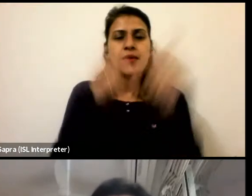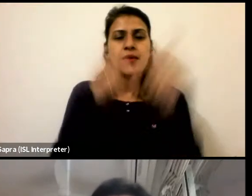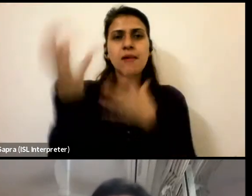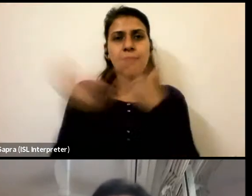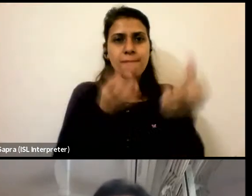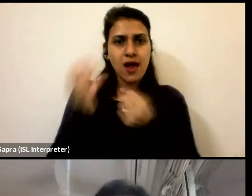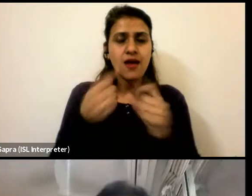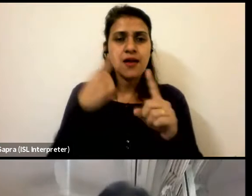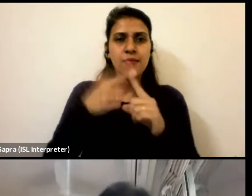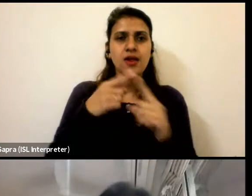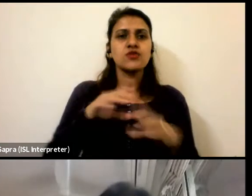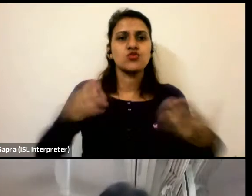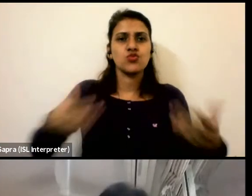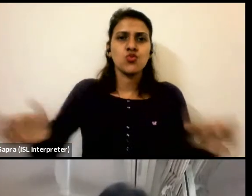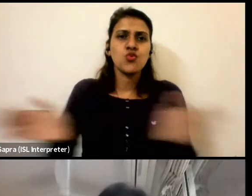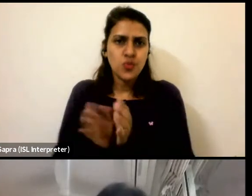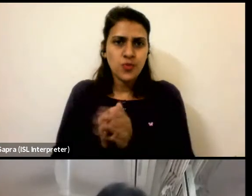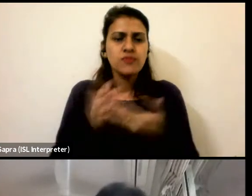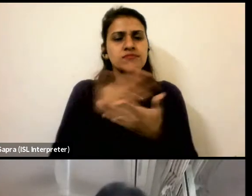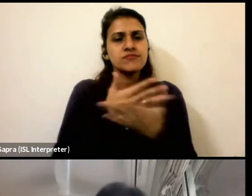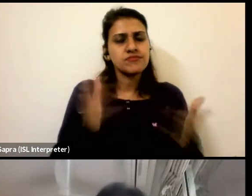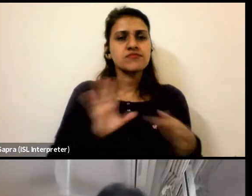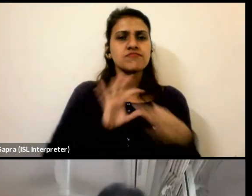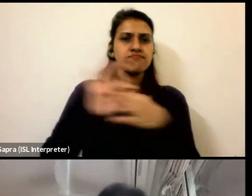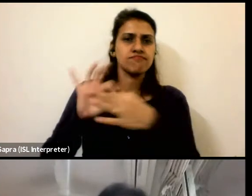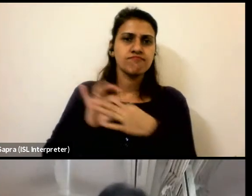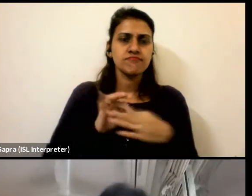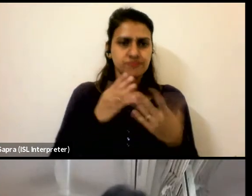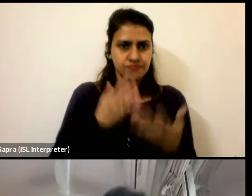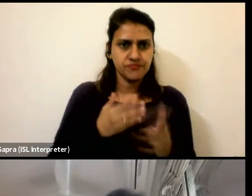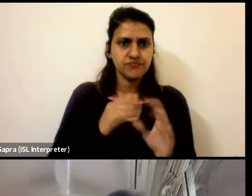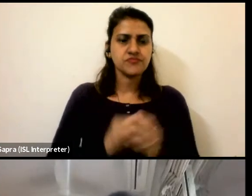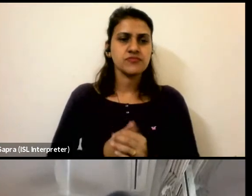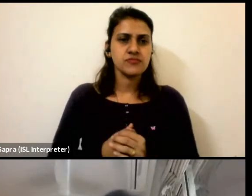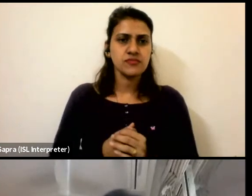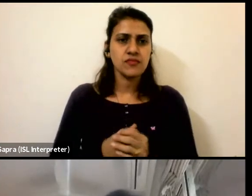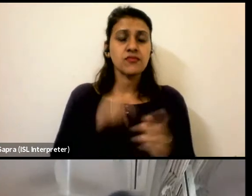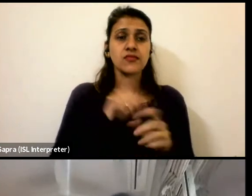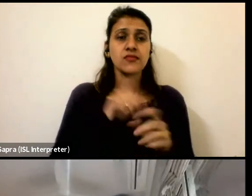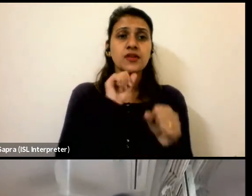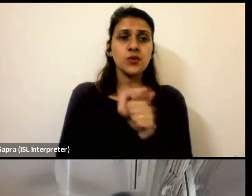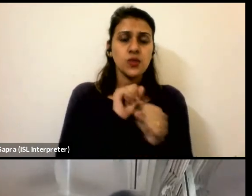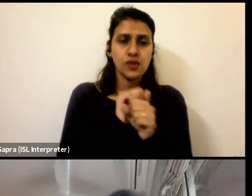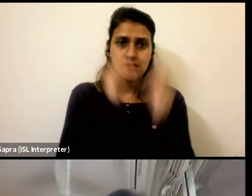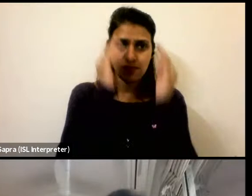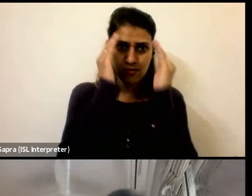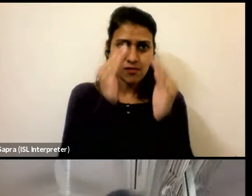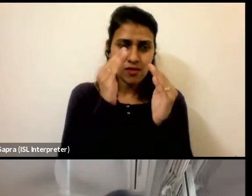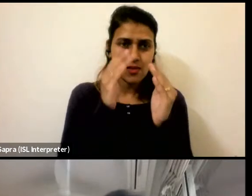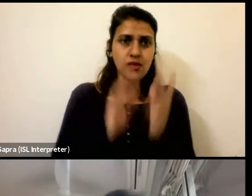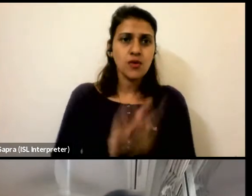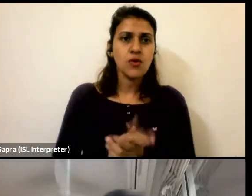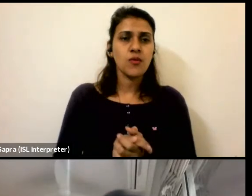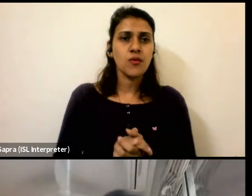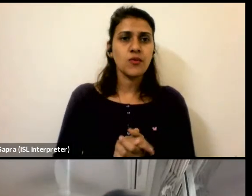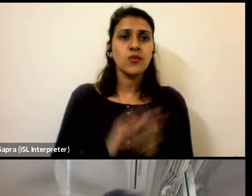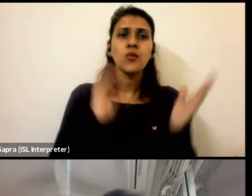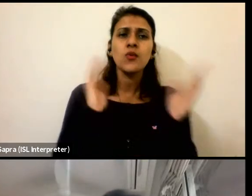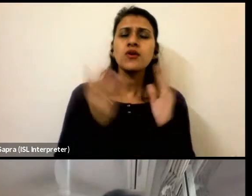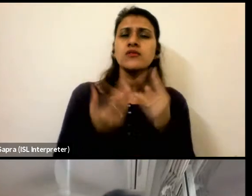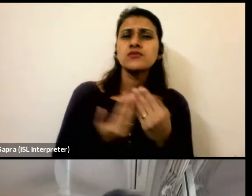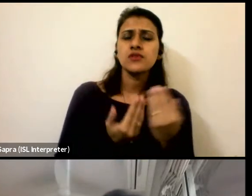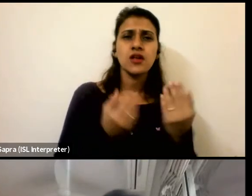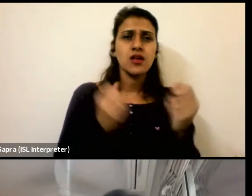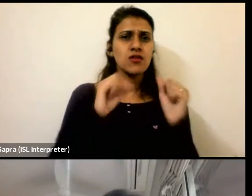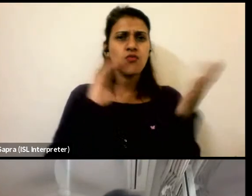as the community. She has won several accolades, amongst which the world's 100 most